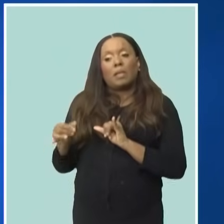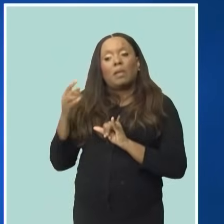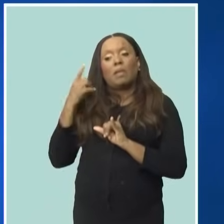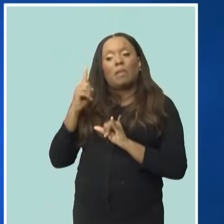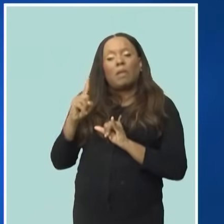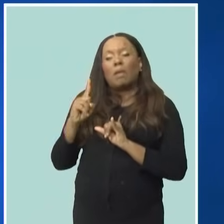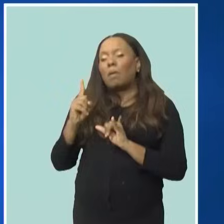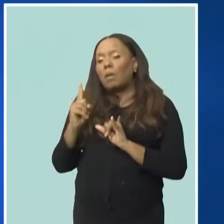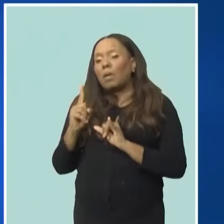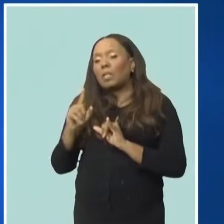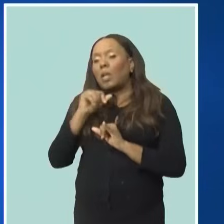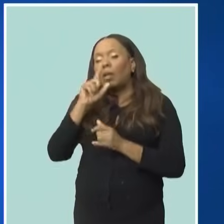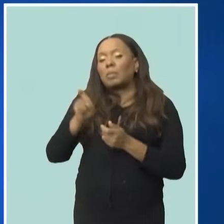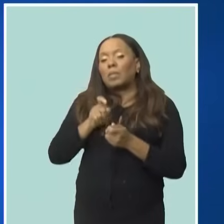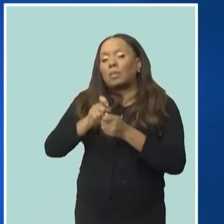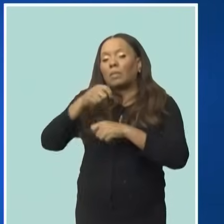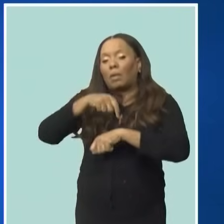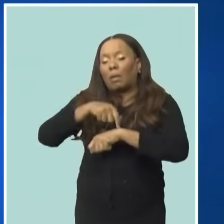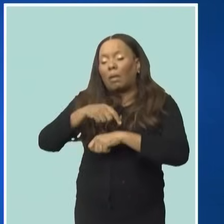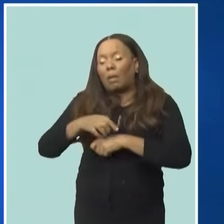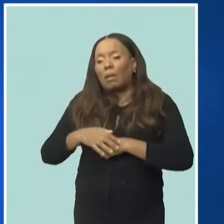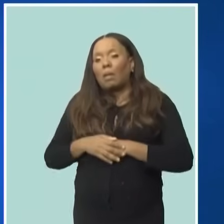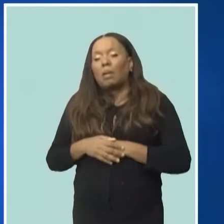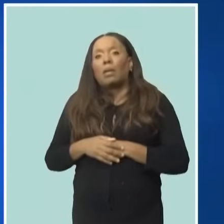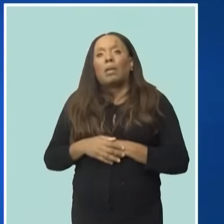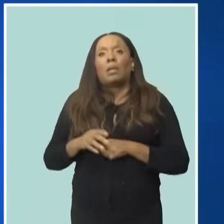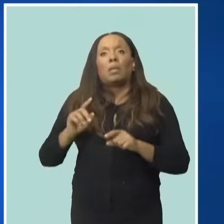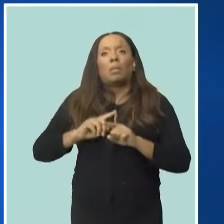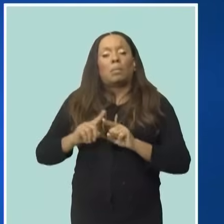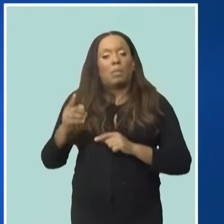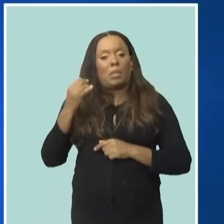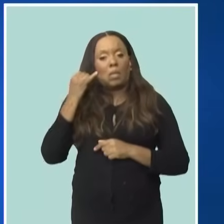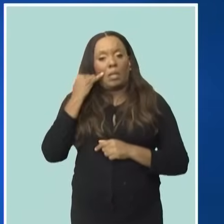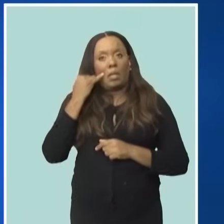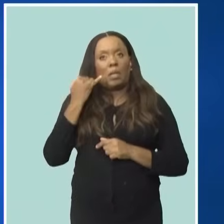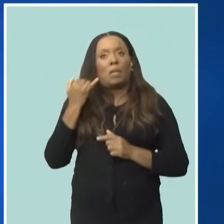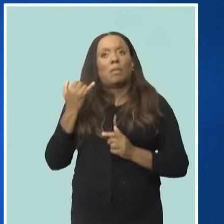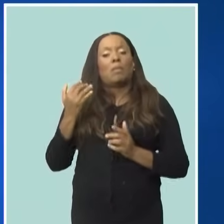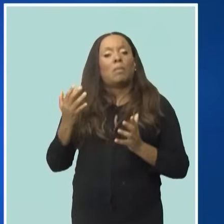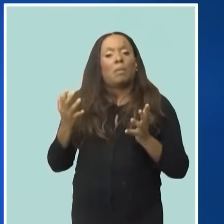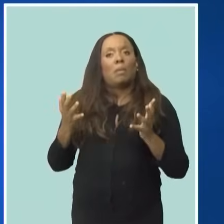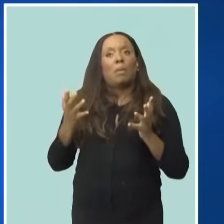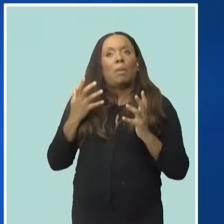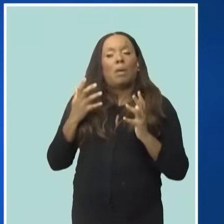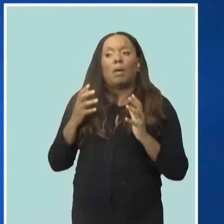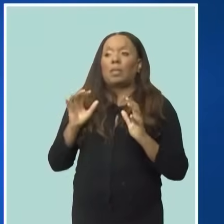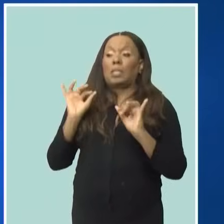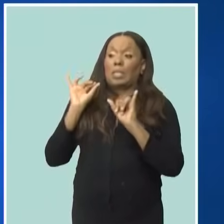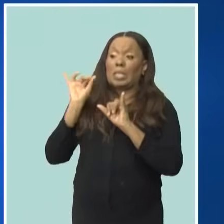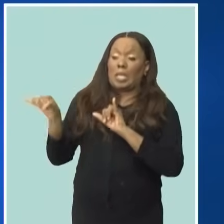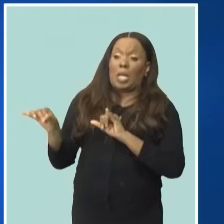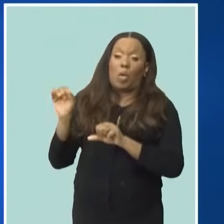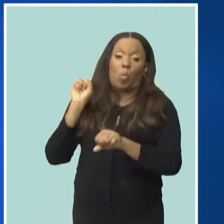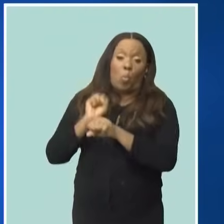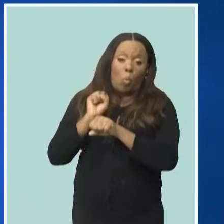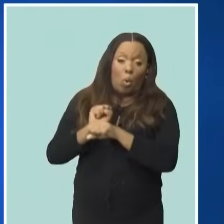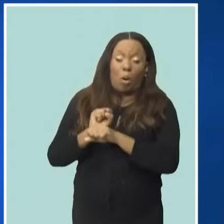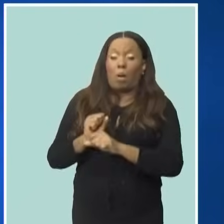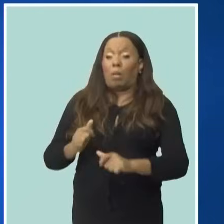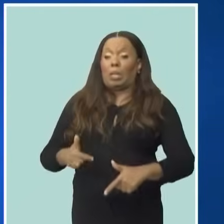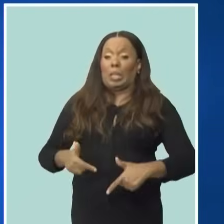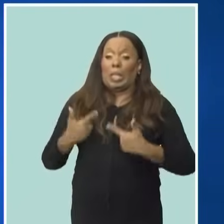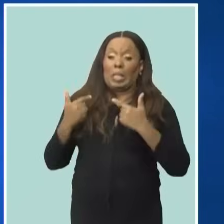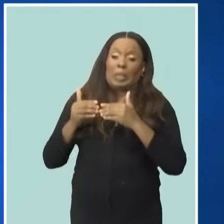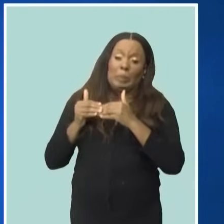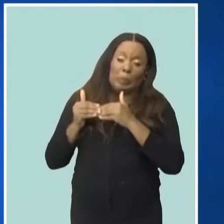But if you decide that you want to exercise that right of indefinite stay to work or to live for a prolonged